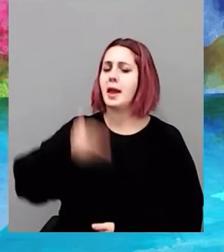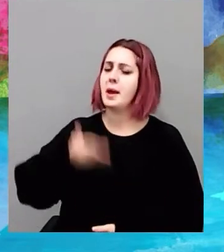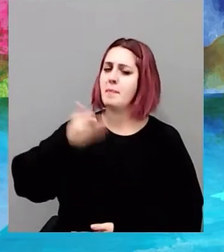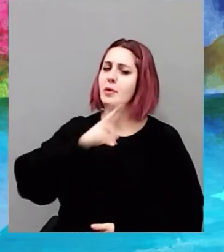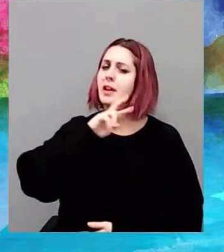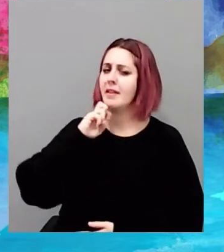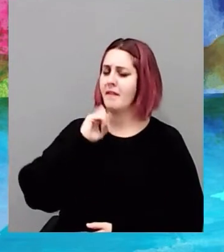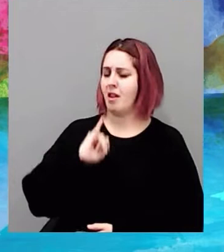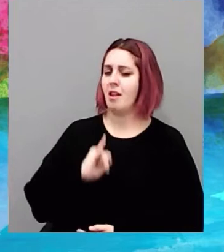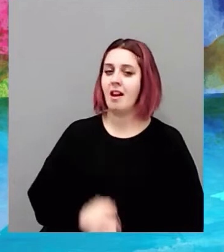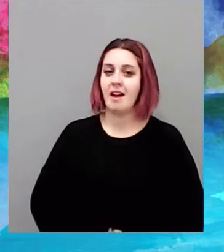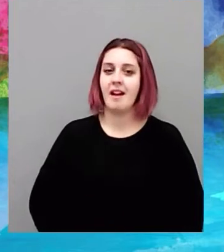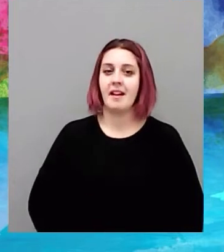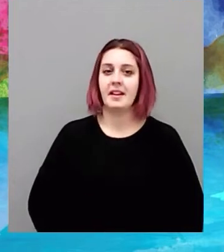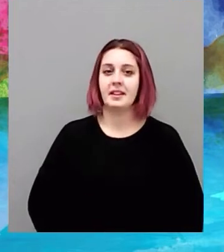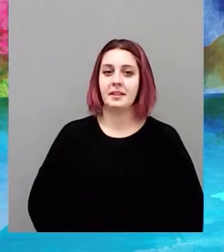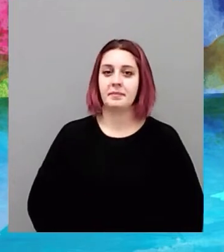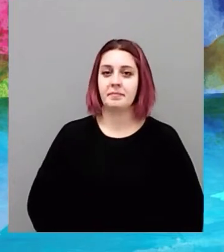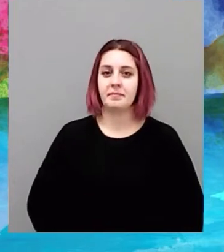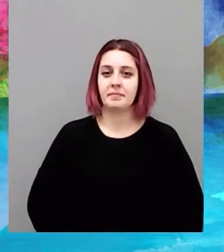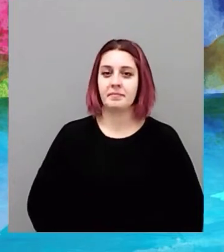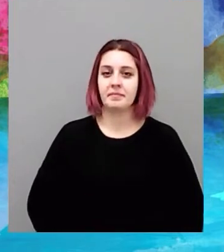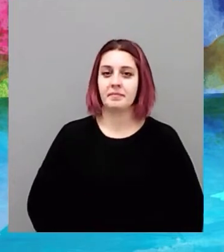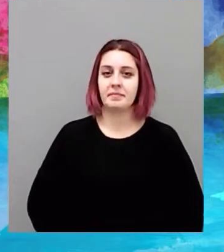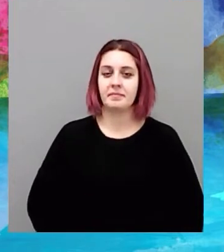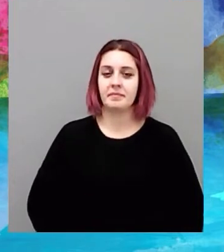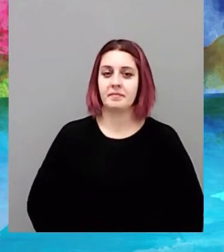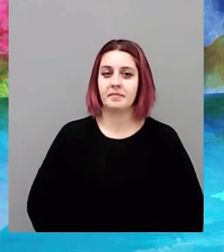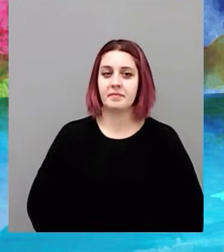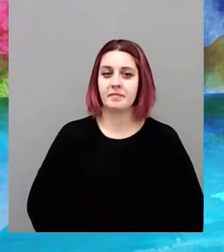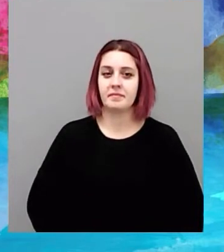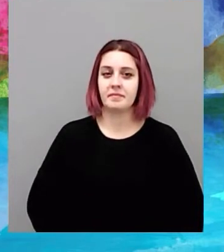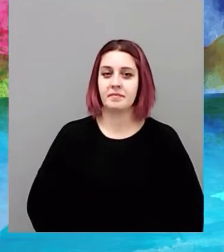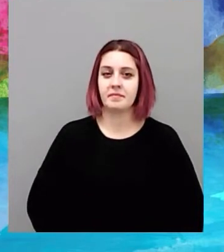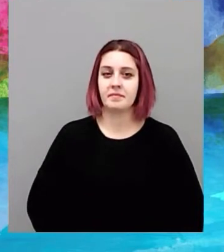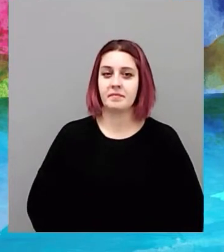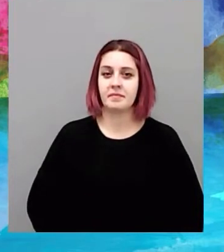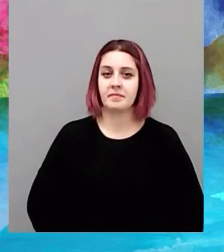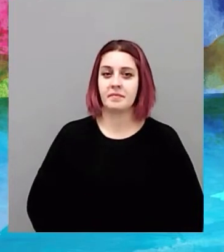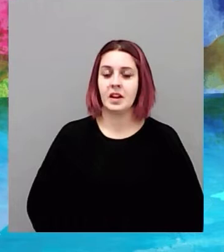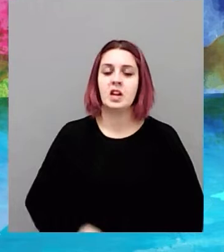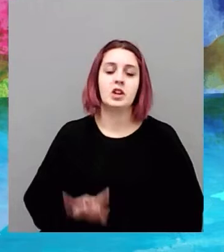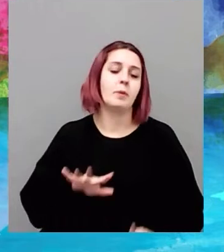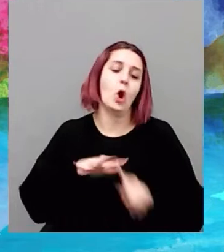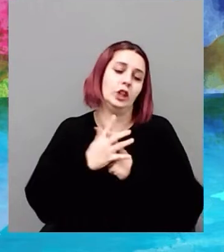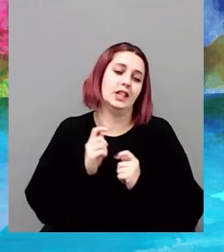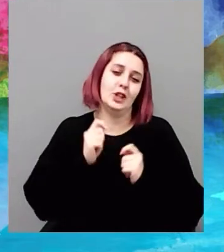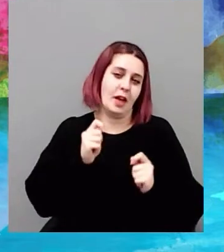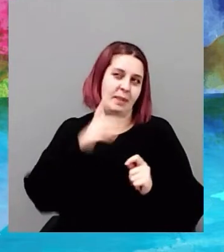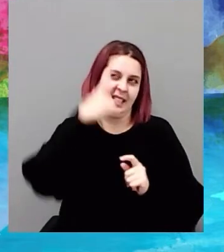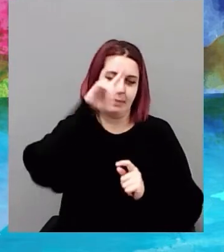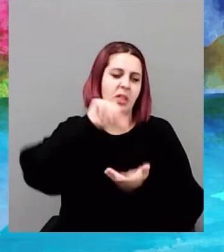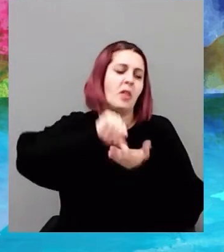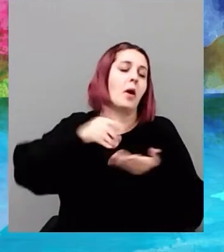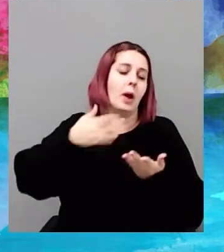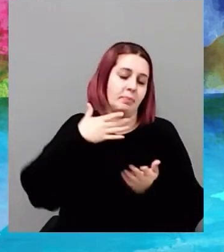tourism. Just to let you have a little context. Arras had built a